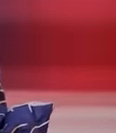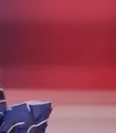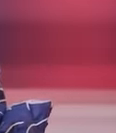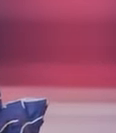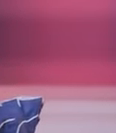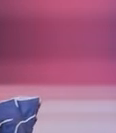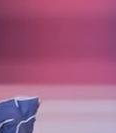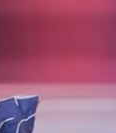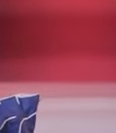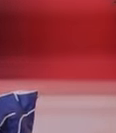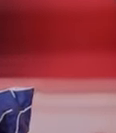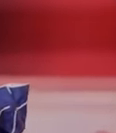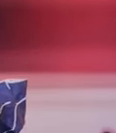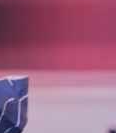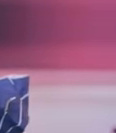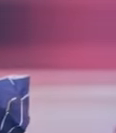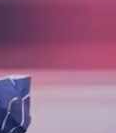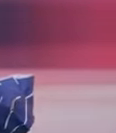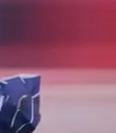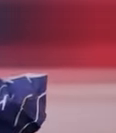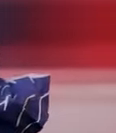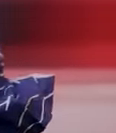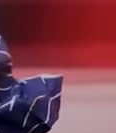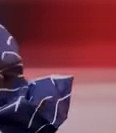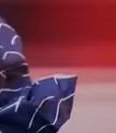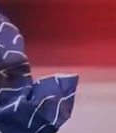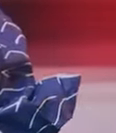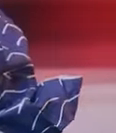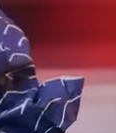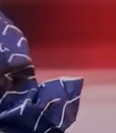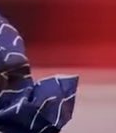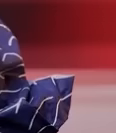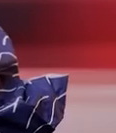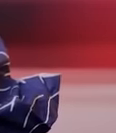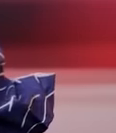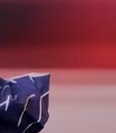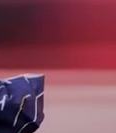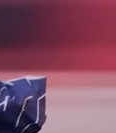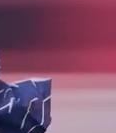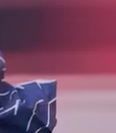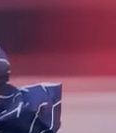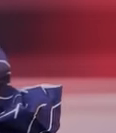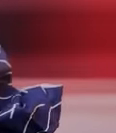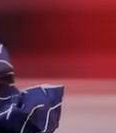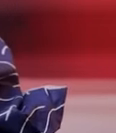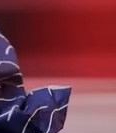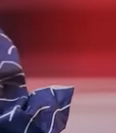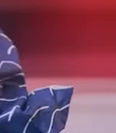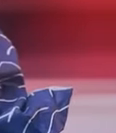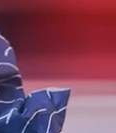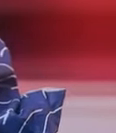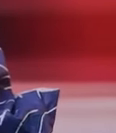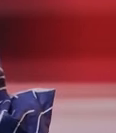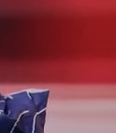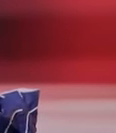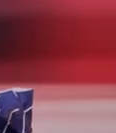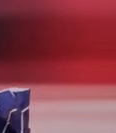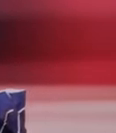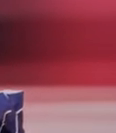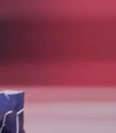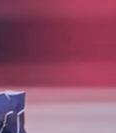others. This is Christocentric. We have a lot of Apostle Eric Nyamekye's message on our platform.